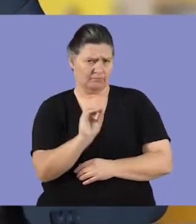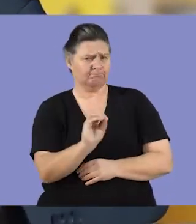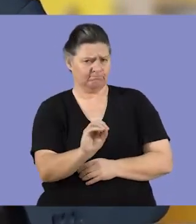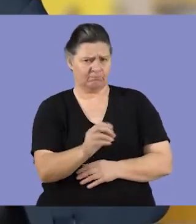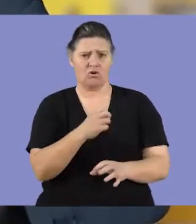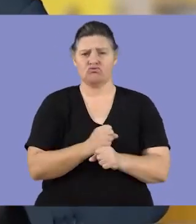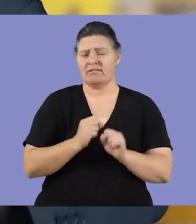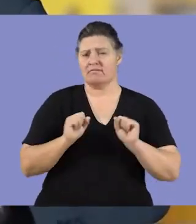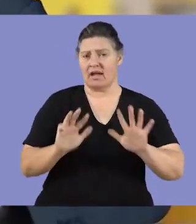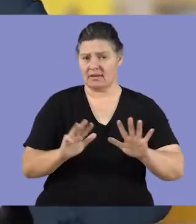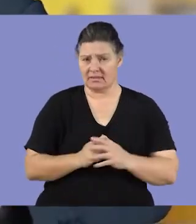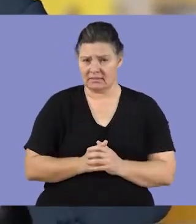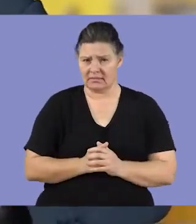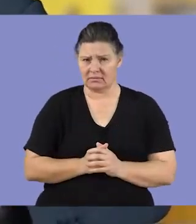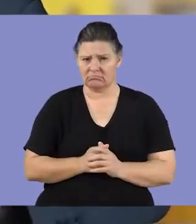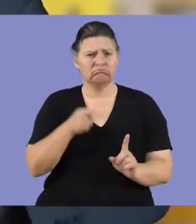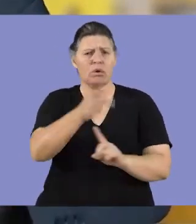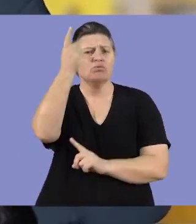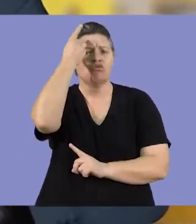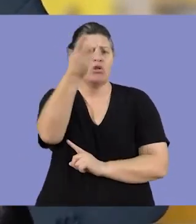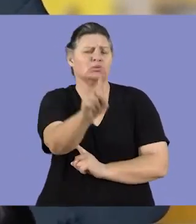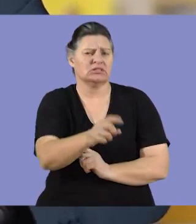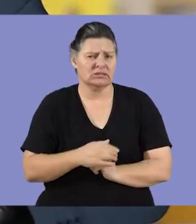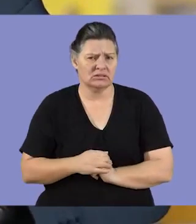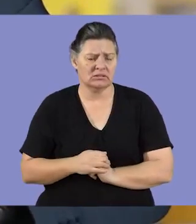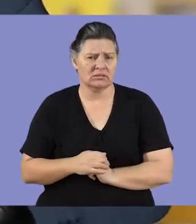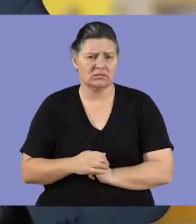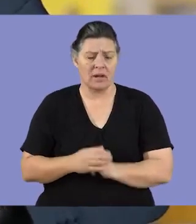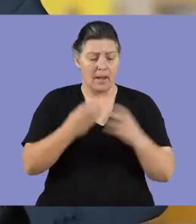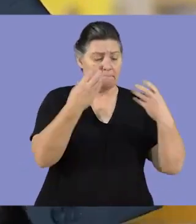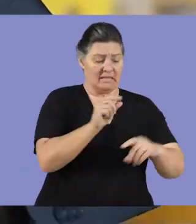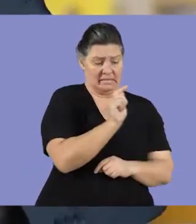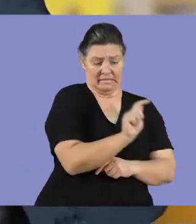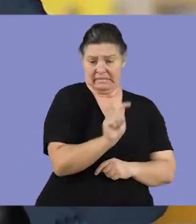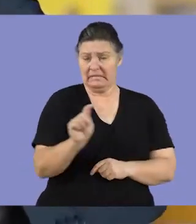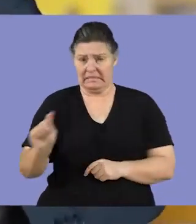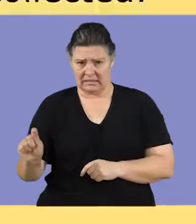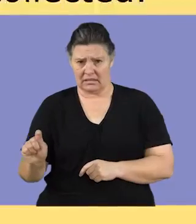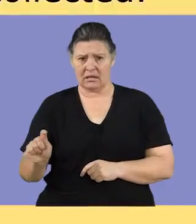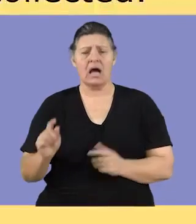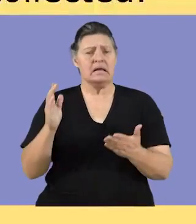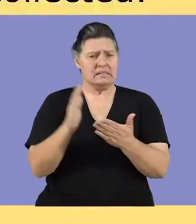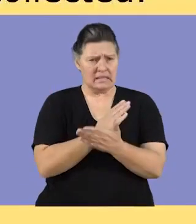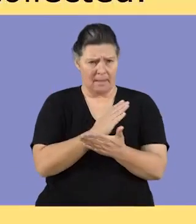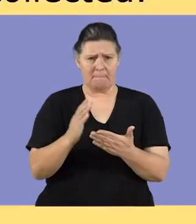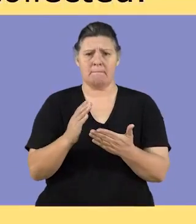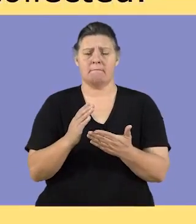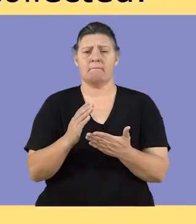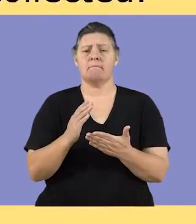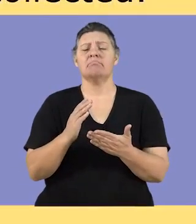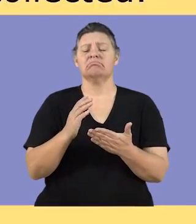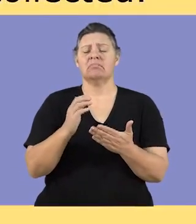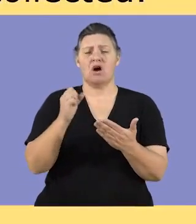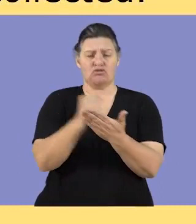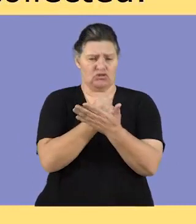that you have already acquired from your grade 9. What is this knowledge? That there are businesses that are registered by some